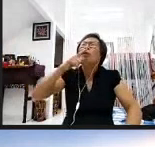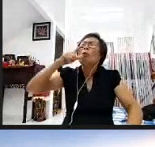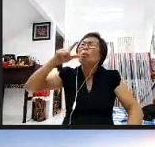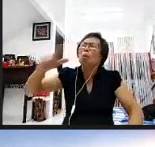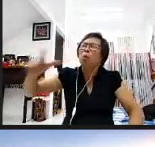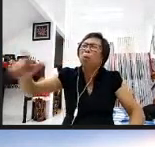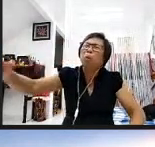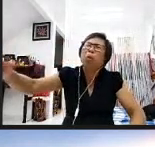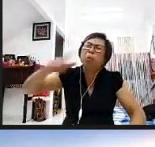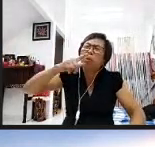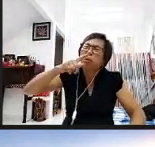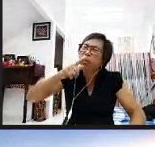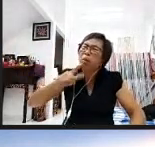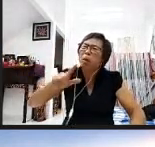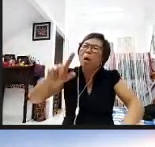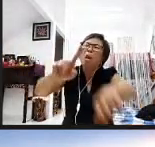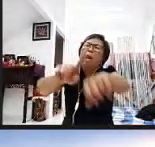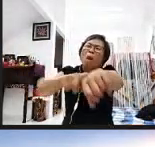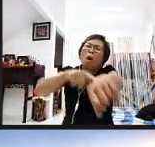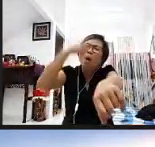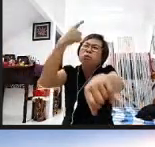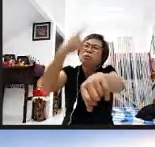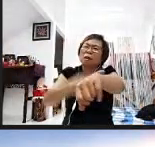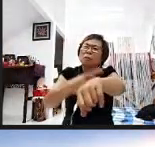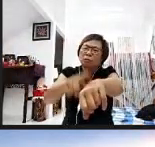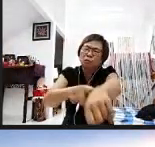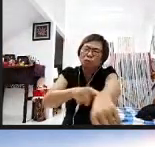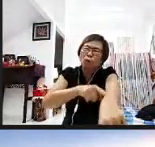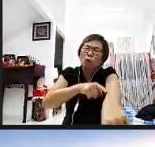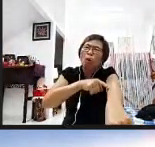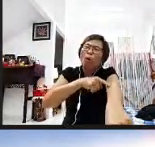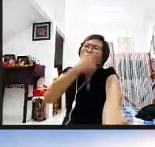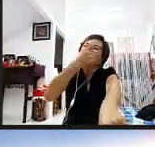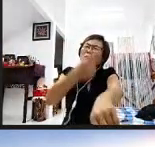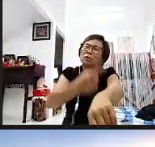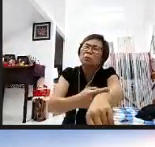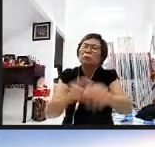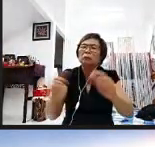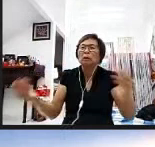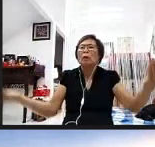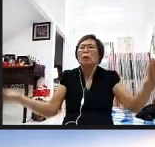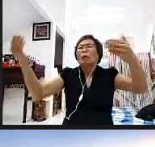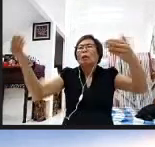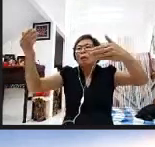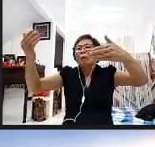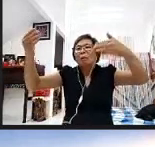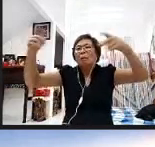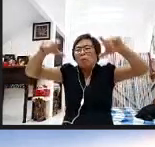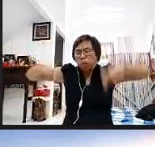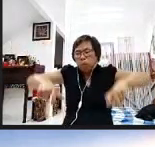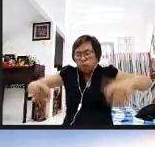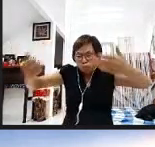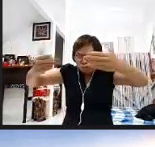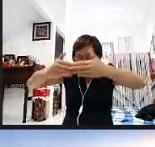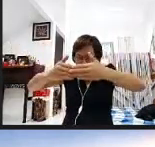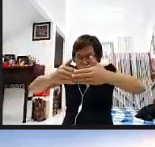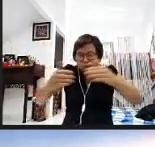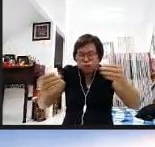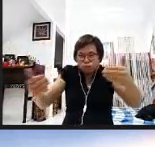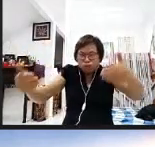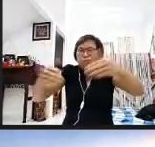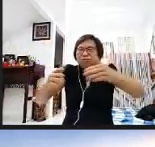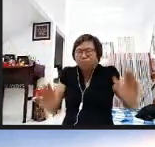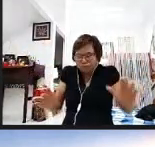prolonged exposures, prolonged time at confined space, started to argue,